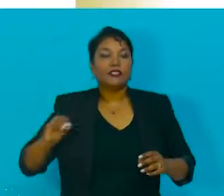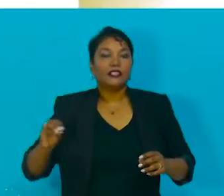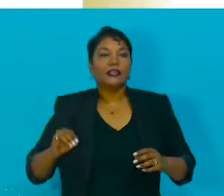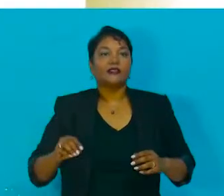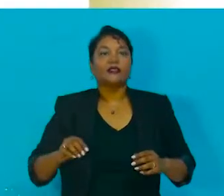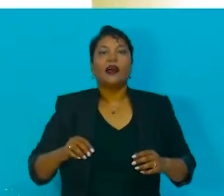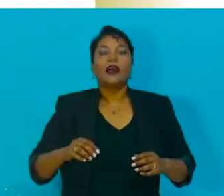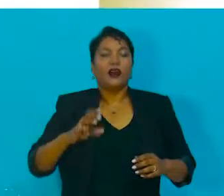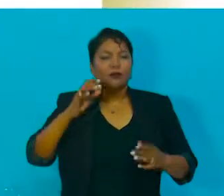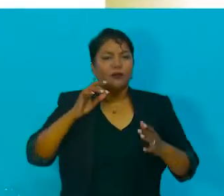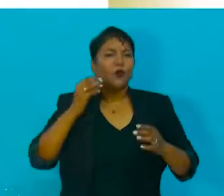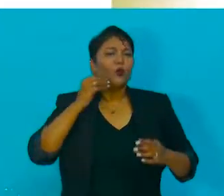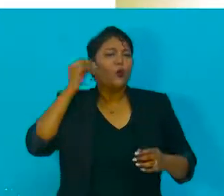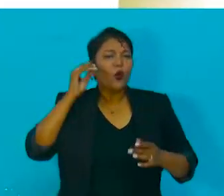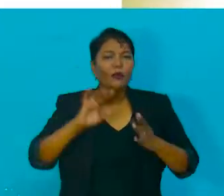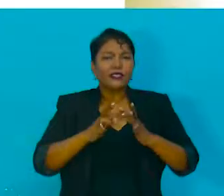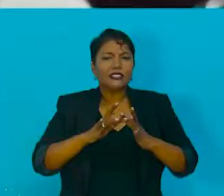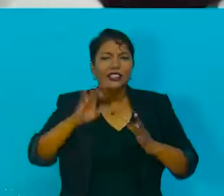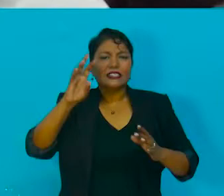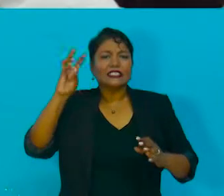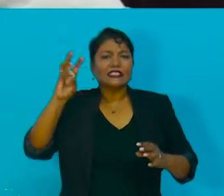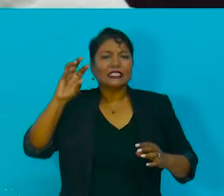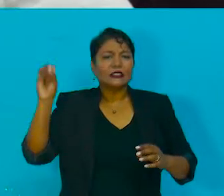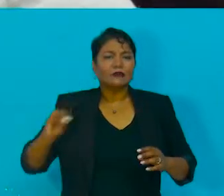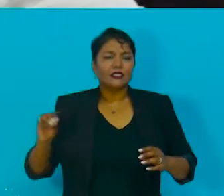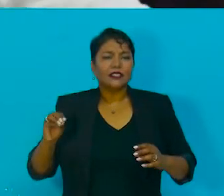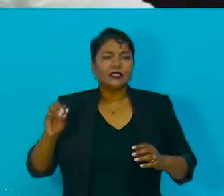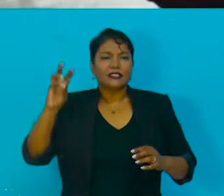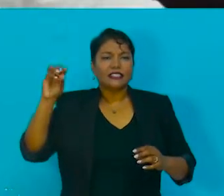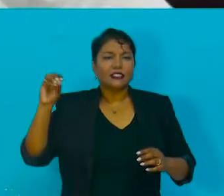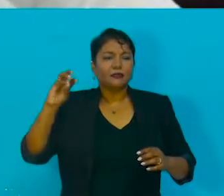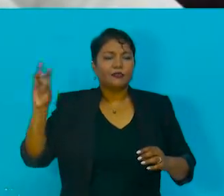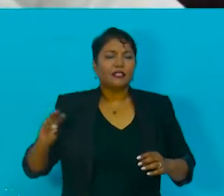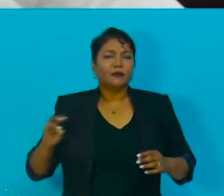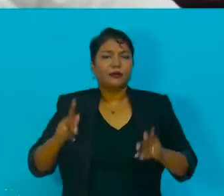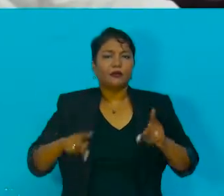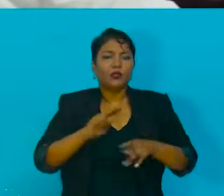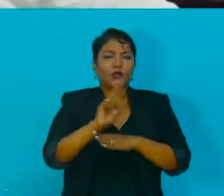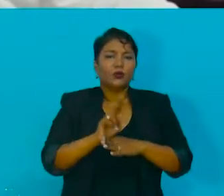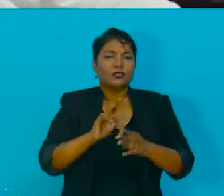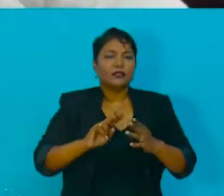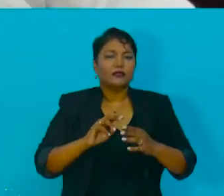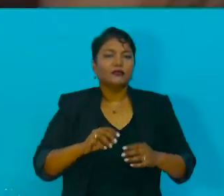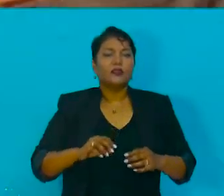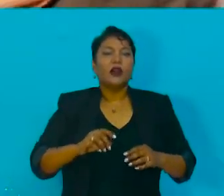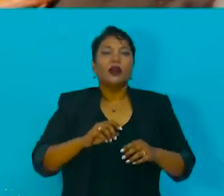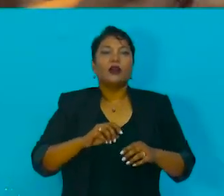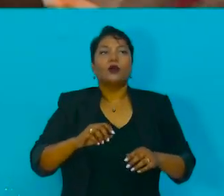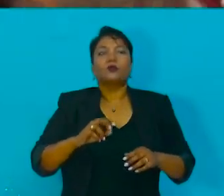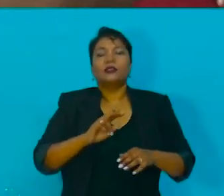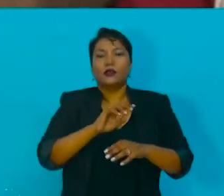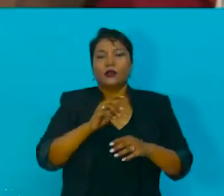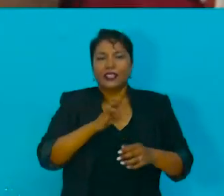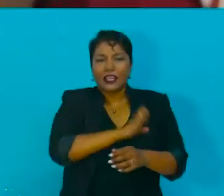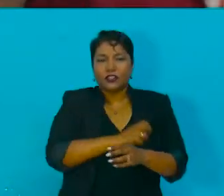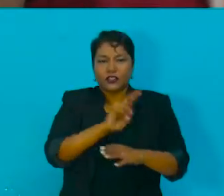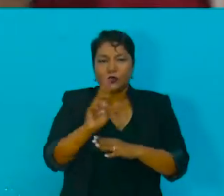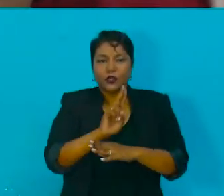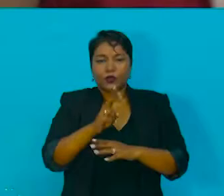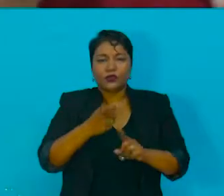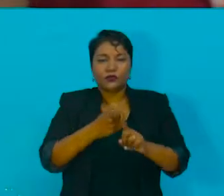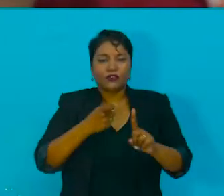60%. And the base of our fuel, it's natural gas largely, but it's also diesel. So we